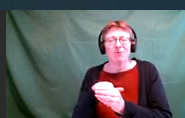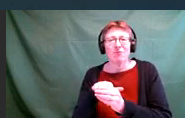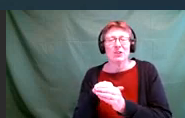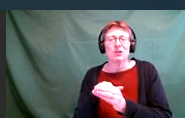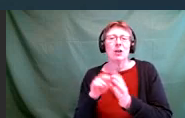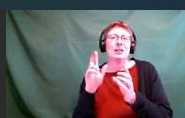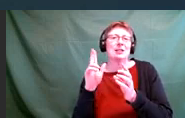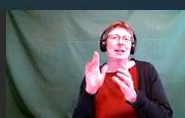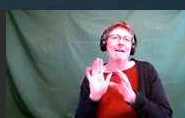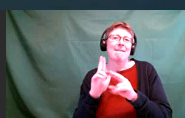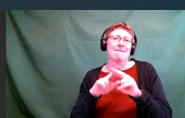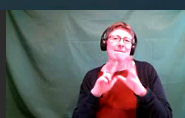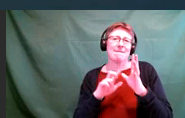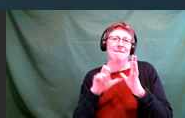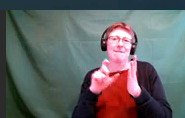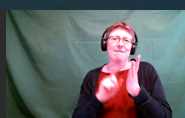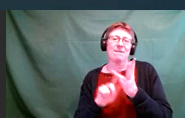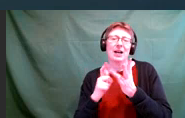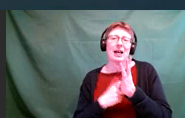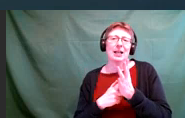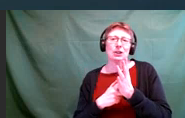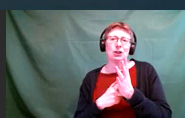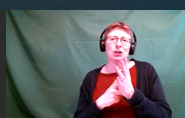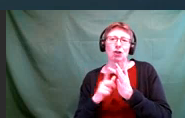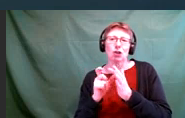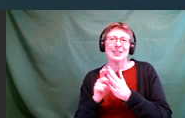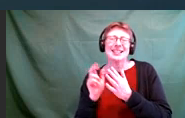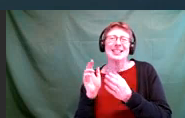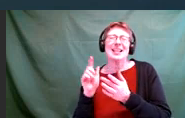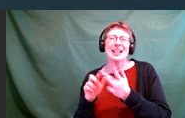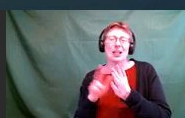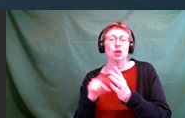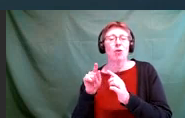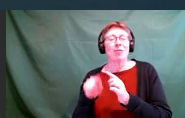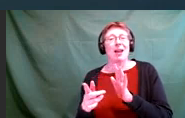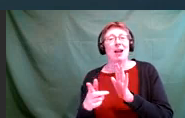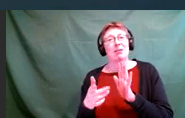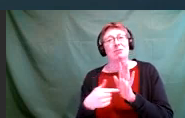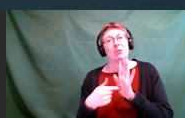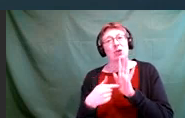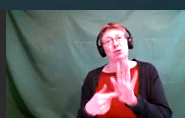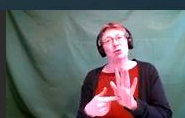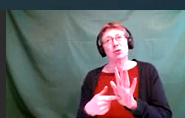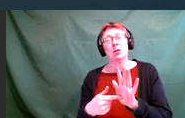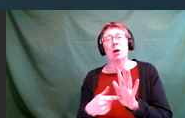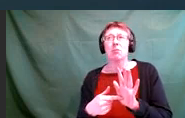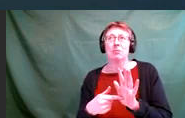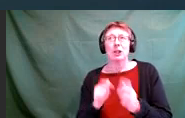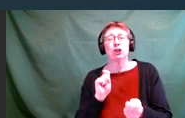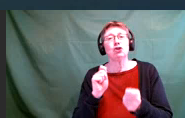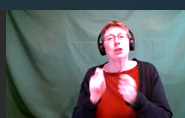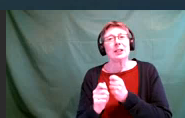market, and therefore it reflects changes in probabilities of things happening.